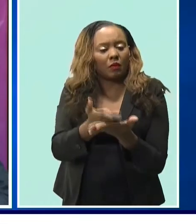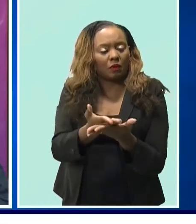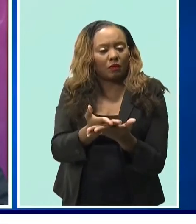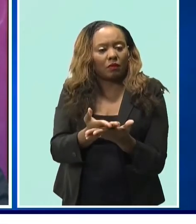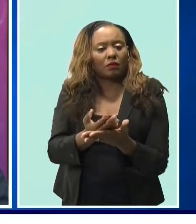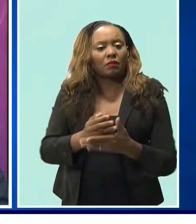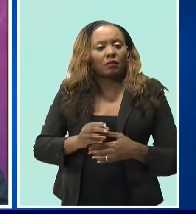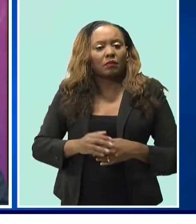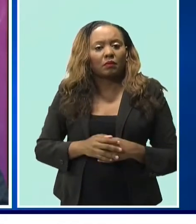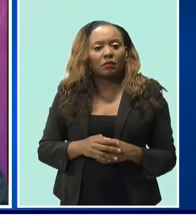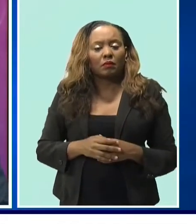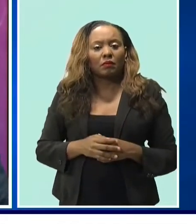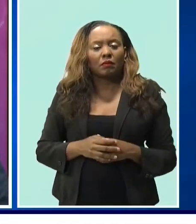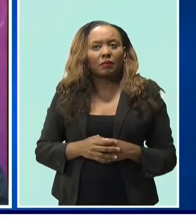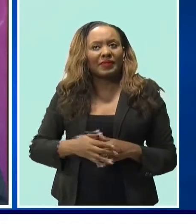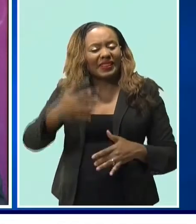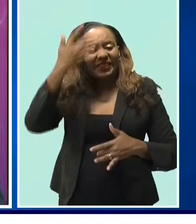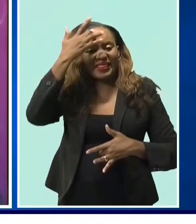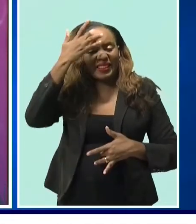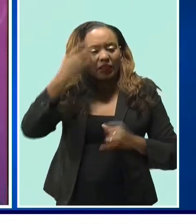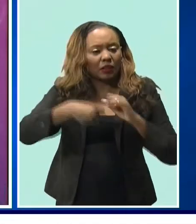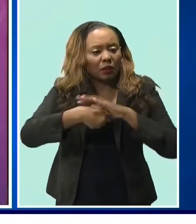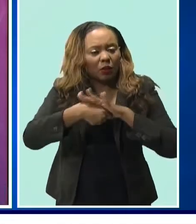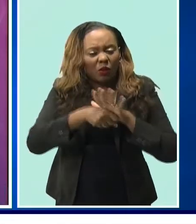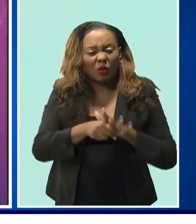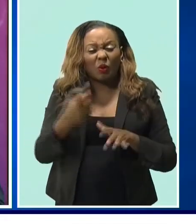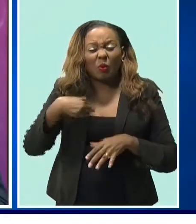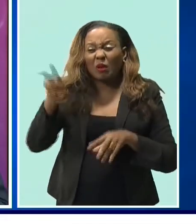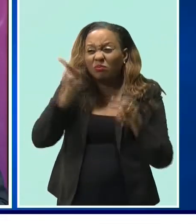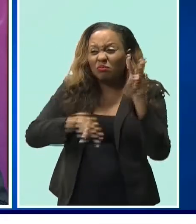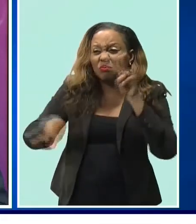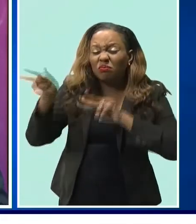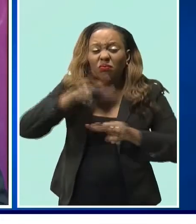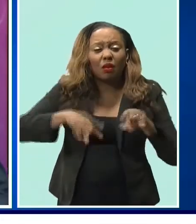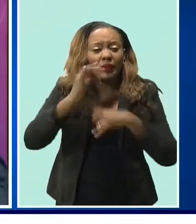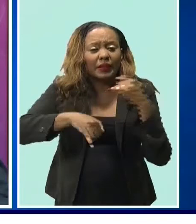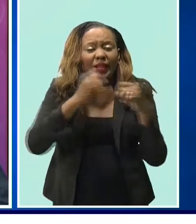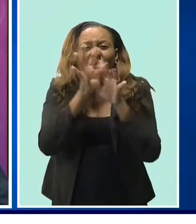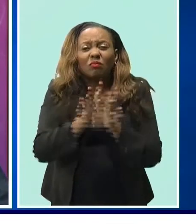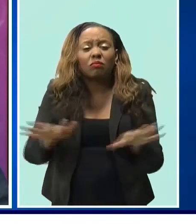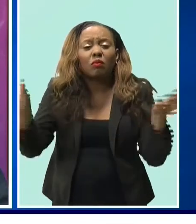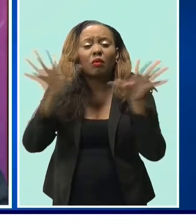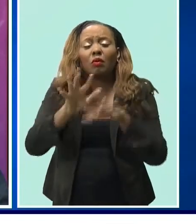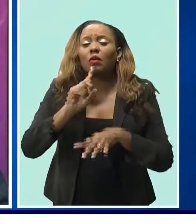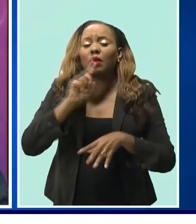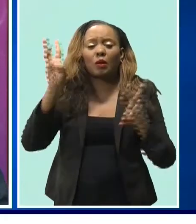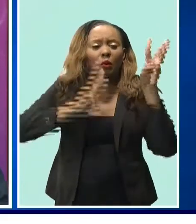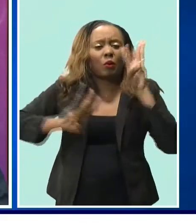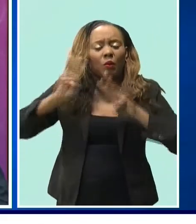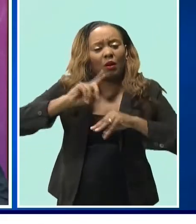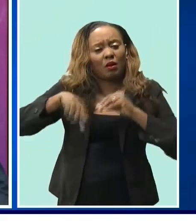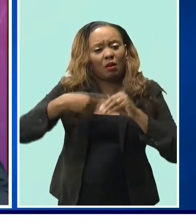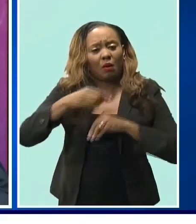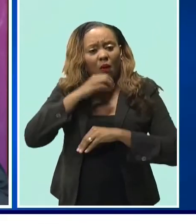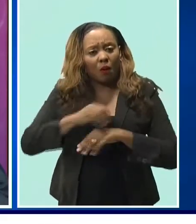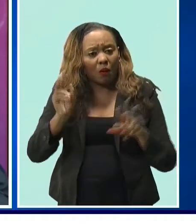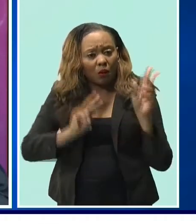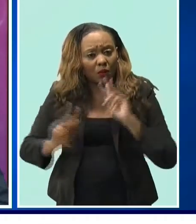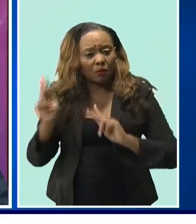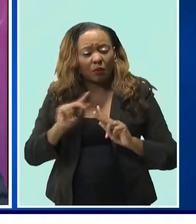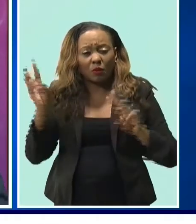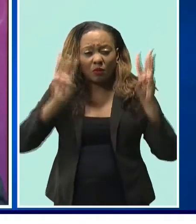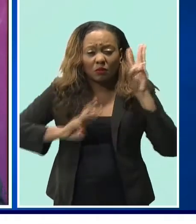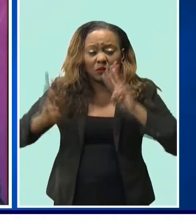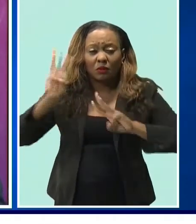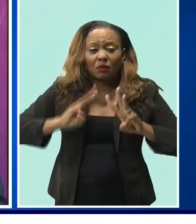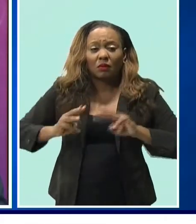the trajectory of this disease and what we have seen internationally, we're quite concerned about our elderly population, and it's very,